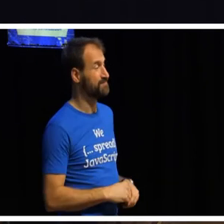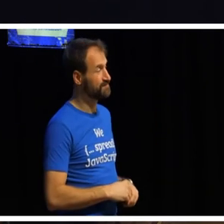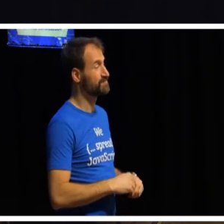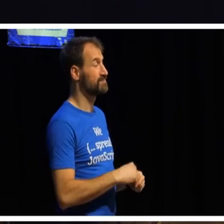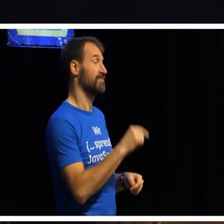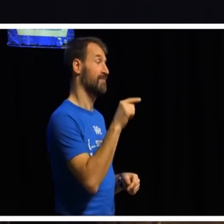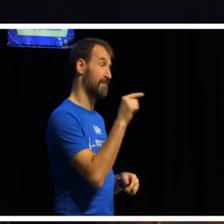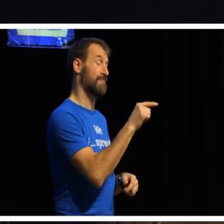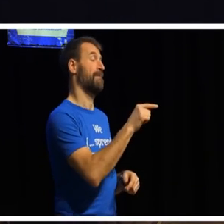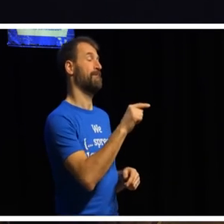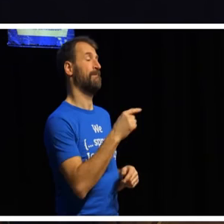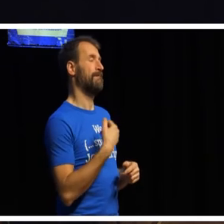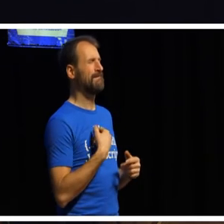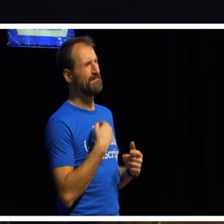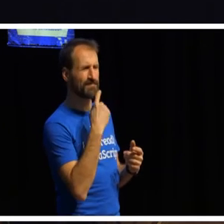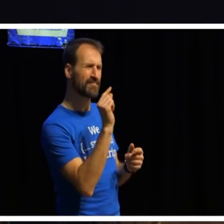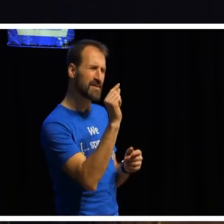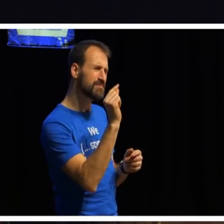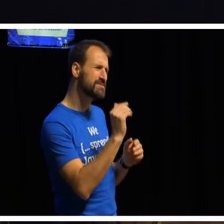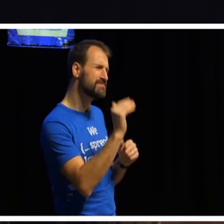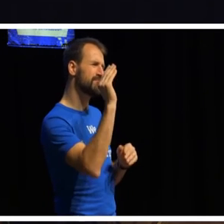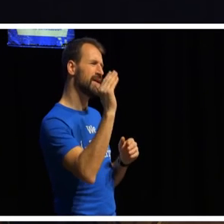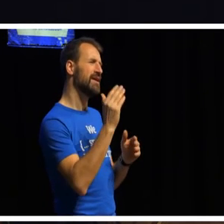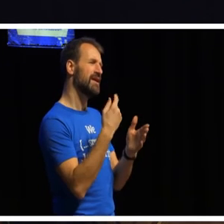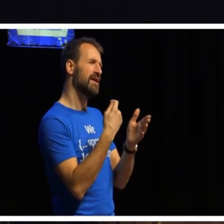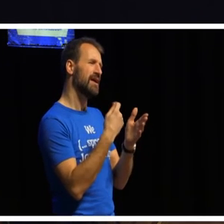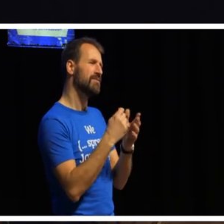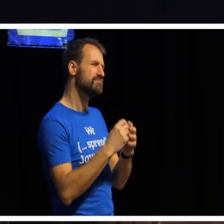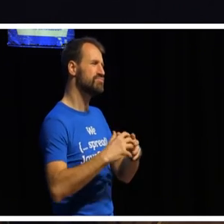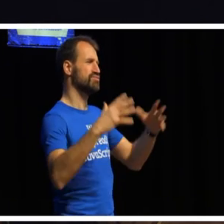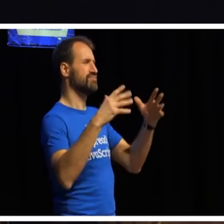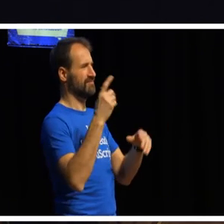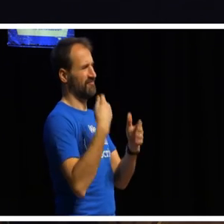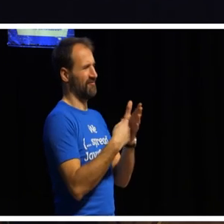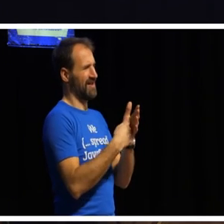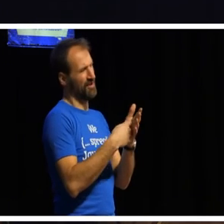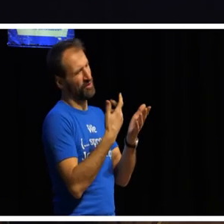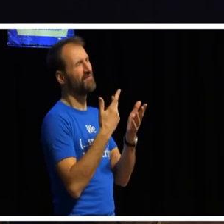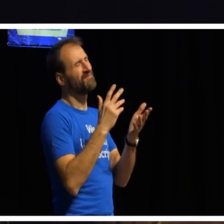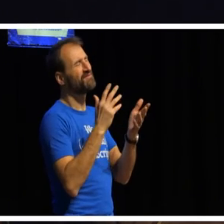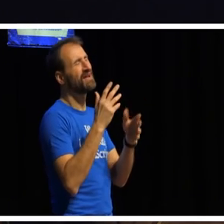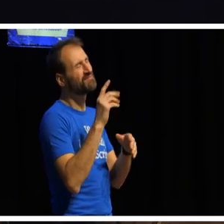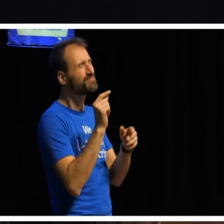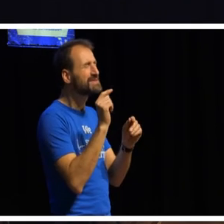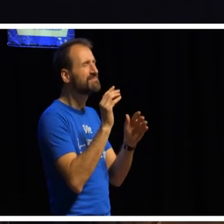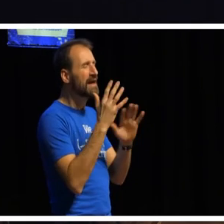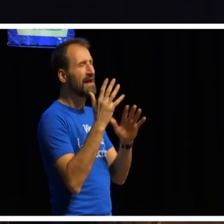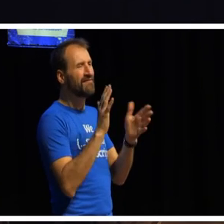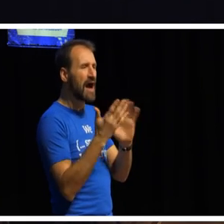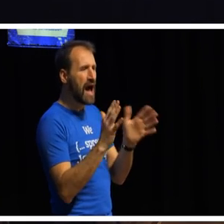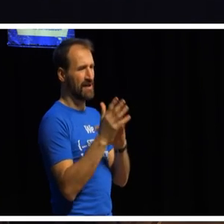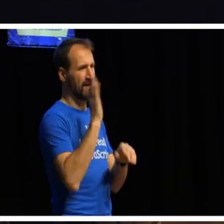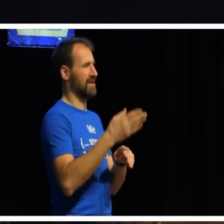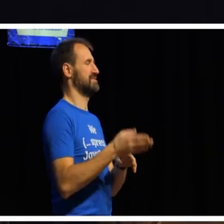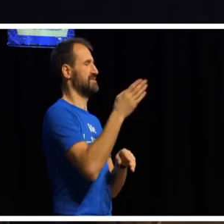these are a little bit more vague than transform streams, mostly because the API changed about 3 weeks ago. But I think it's